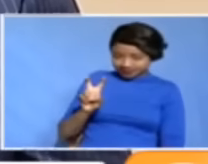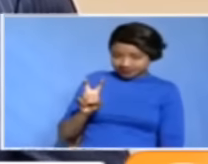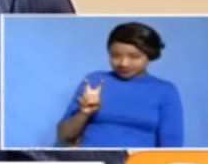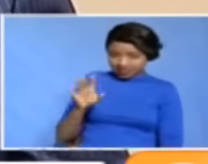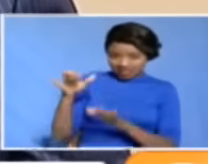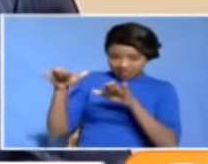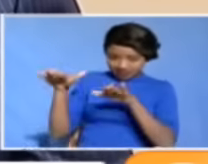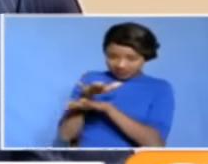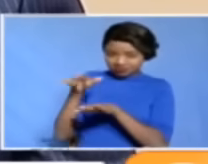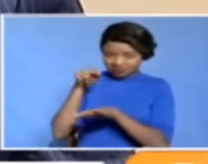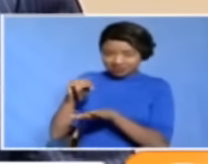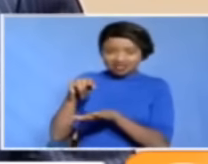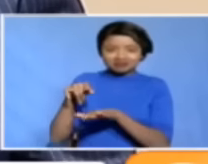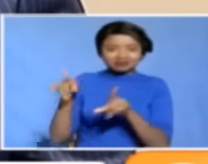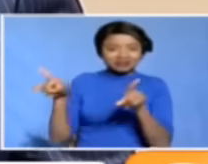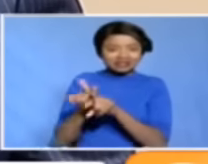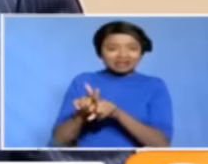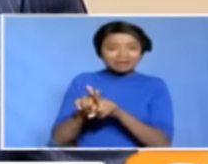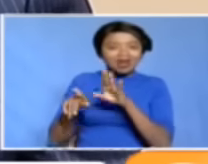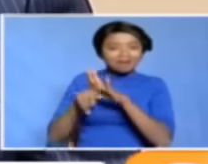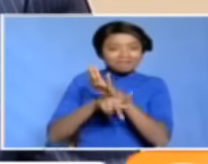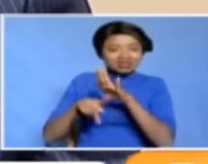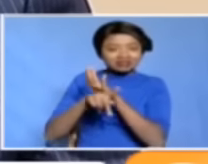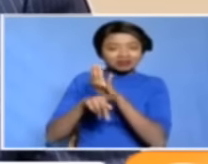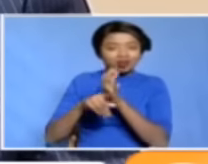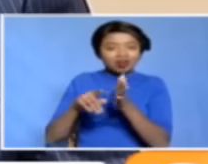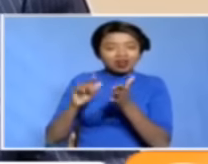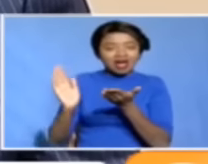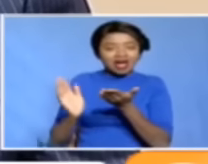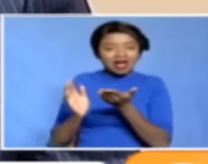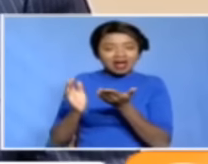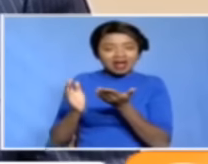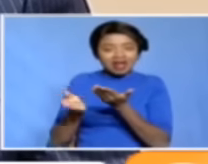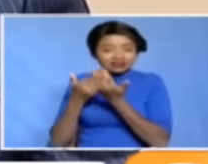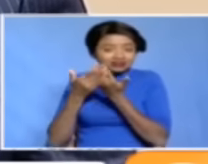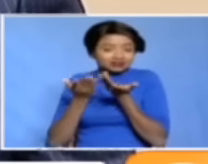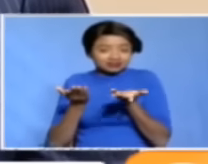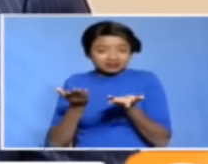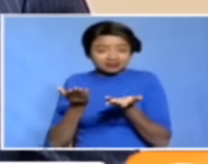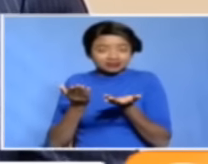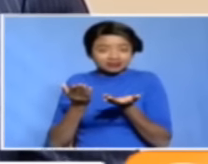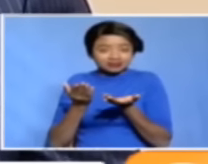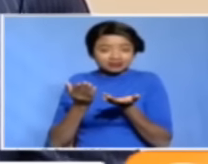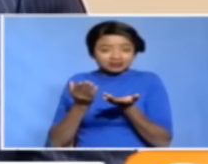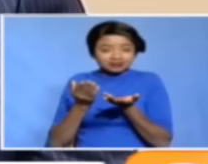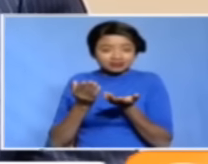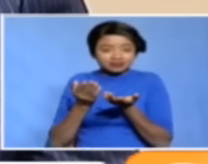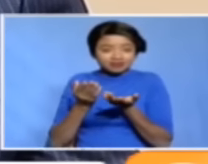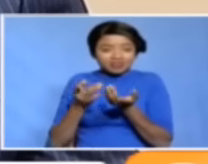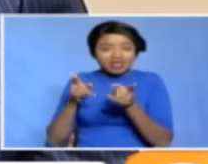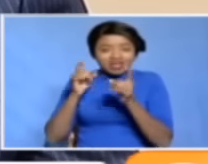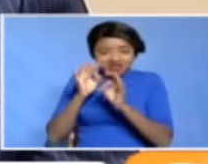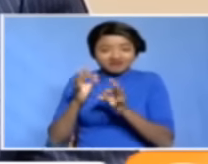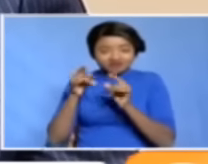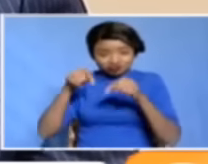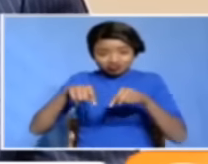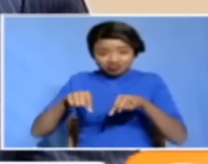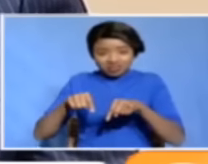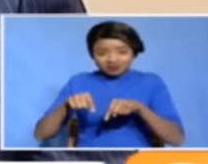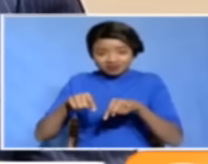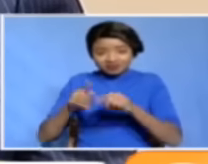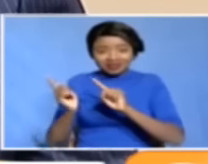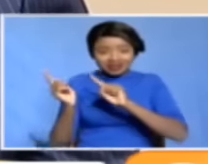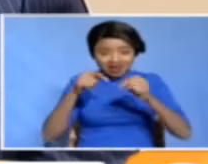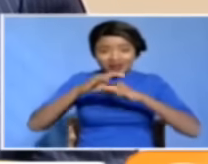as a principal assistant to the president. Today, if he goes to my constituency, he will find and